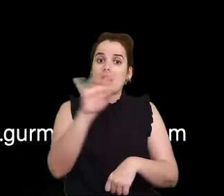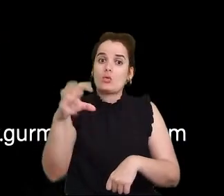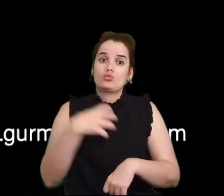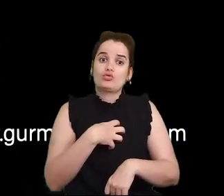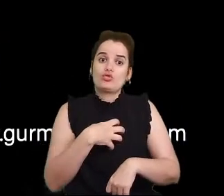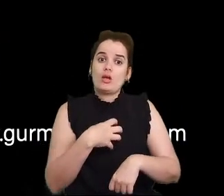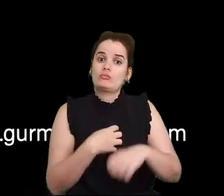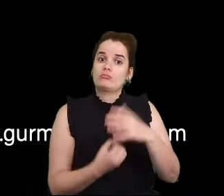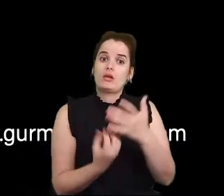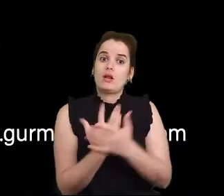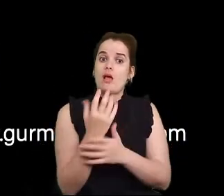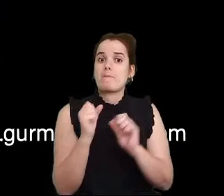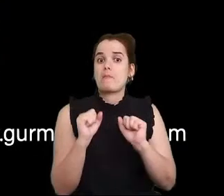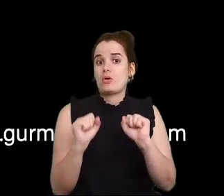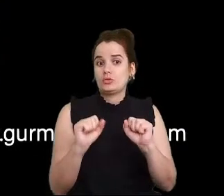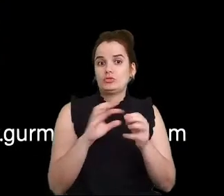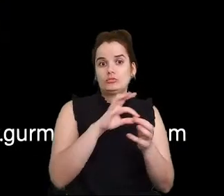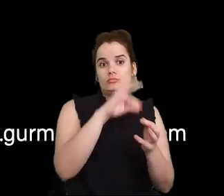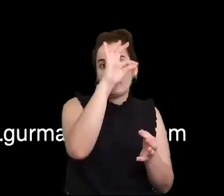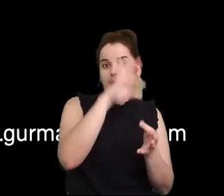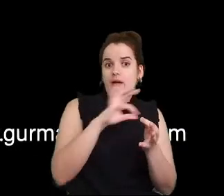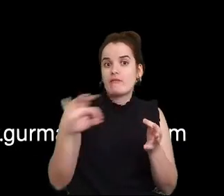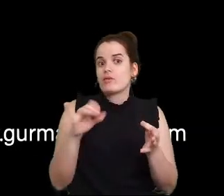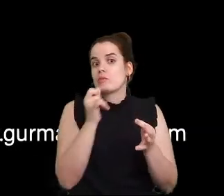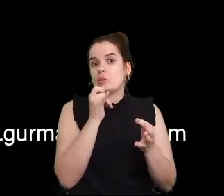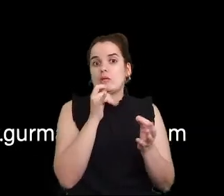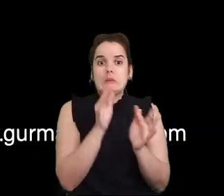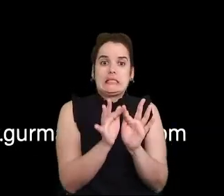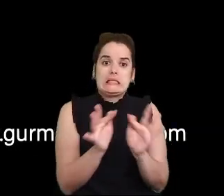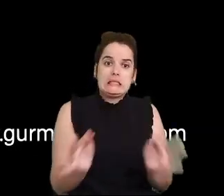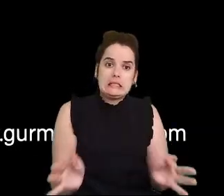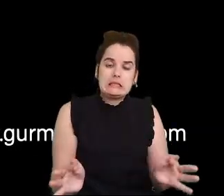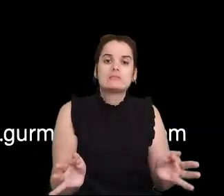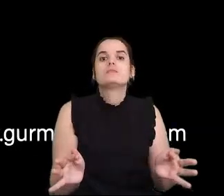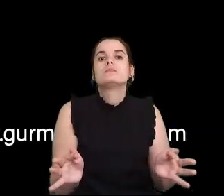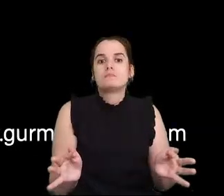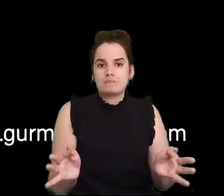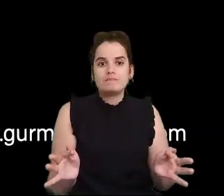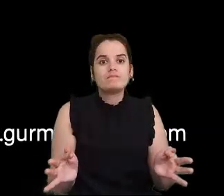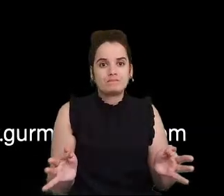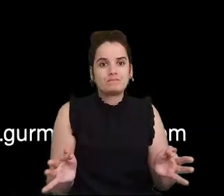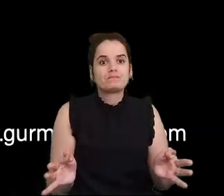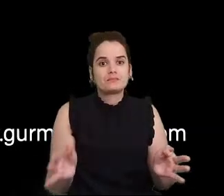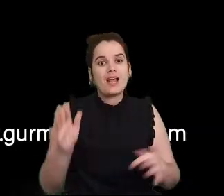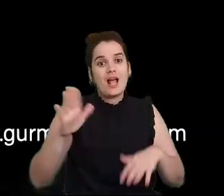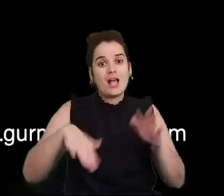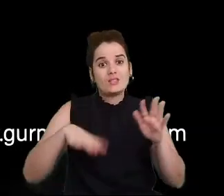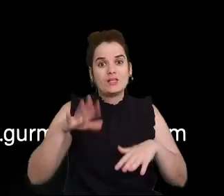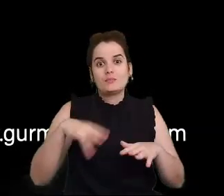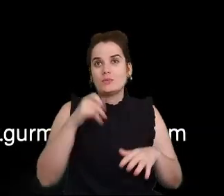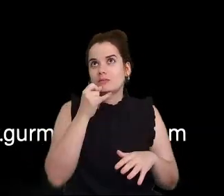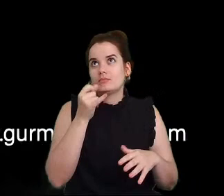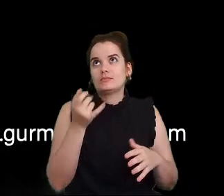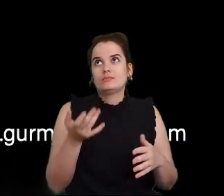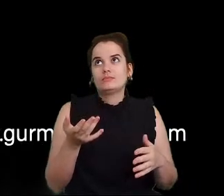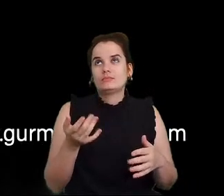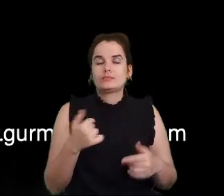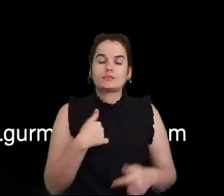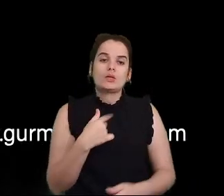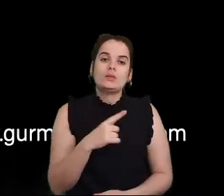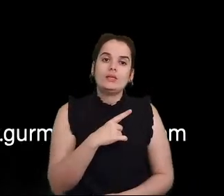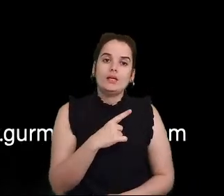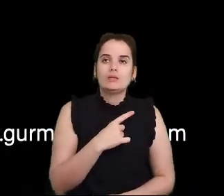chart, it might have a lot of overhead. For example, I'll have to write these many lines of